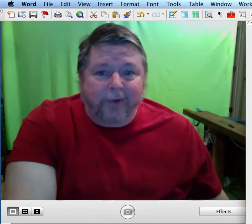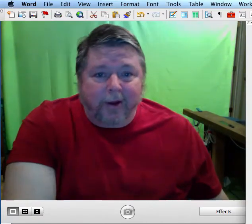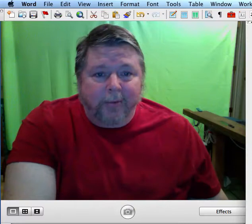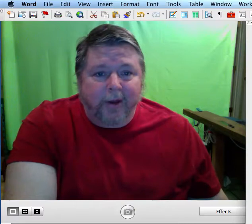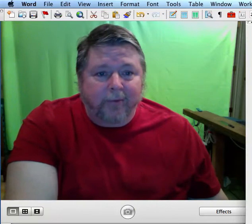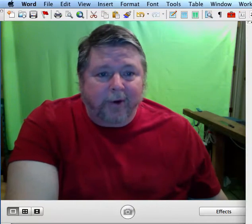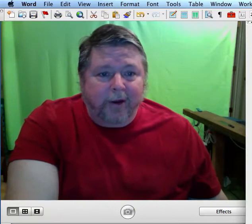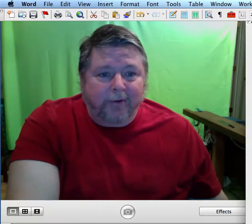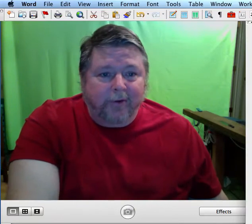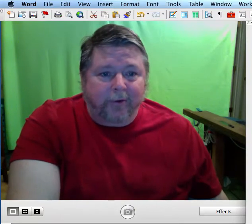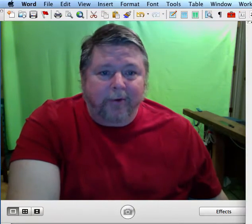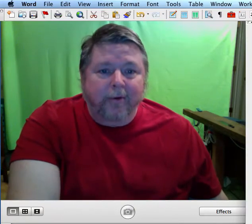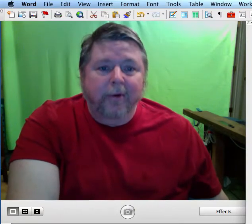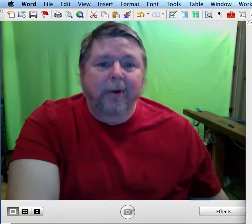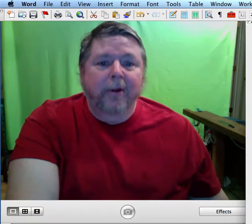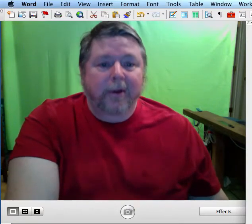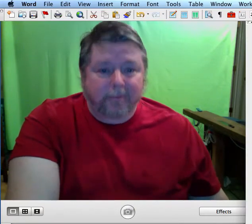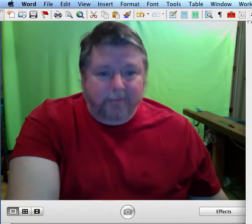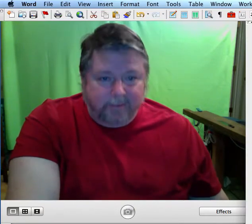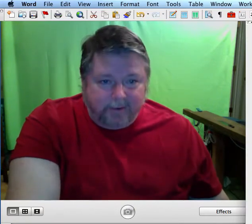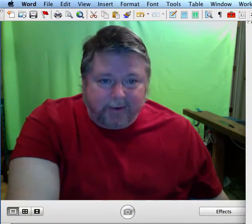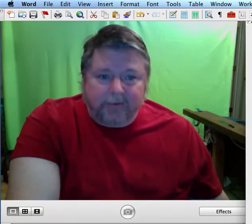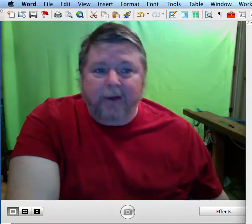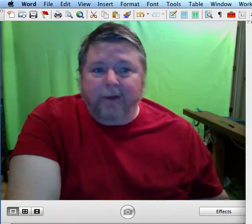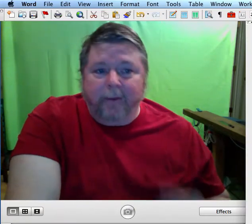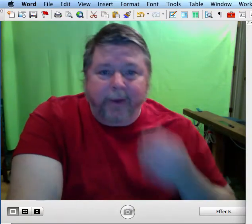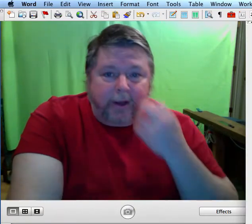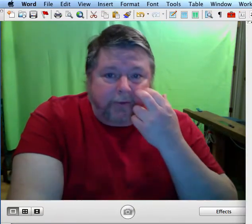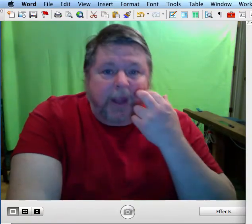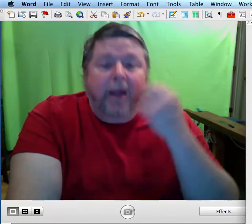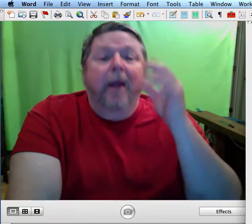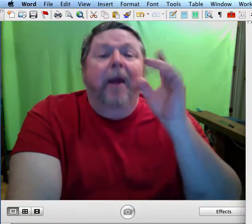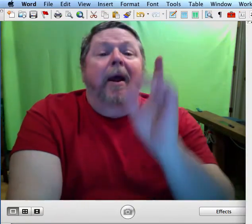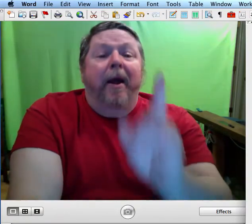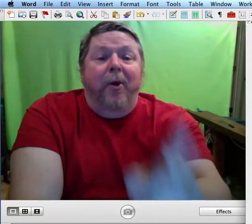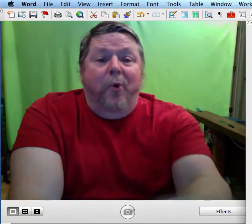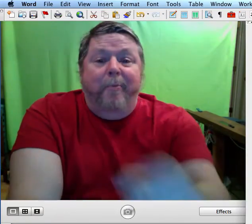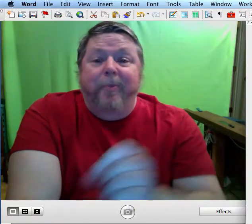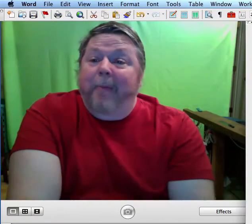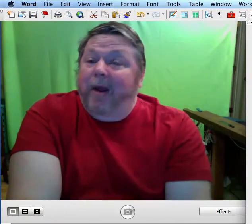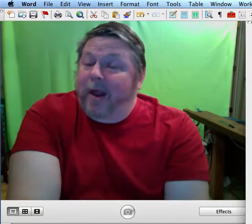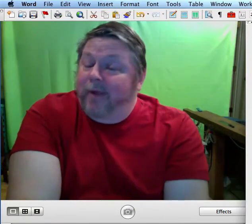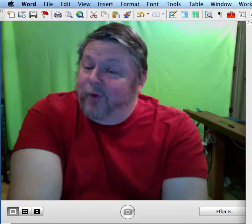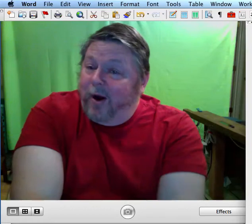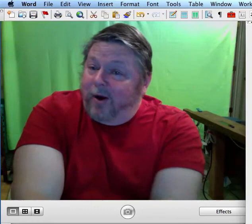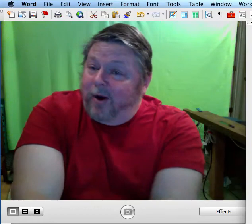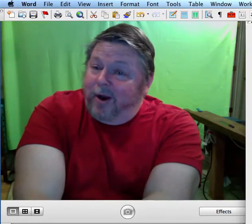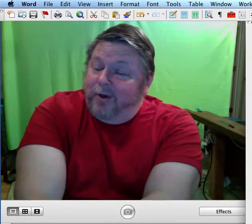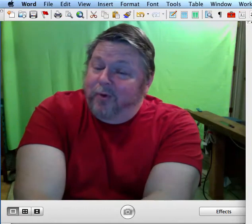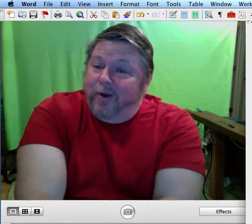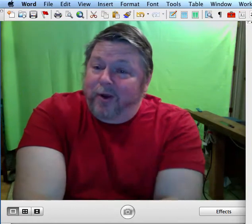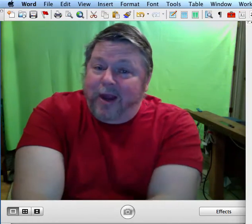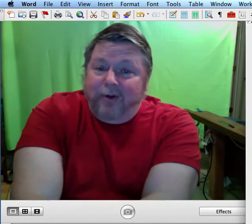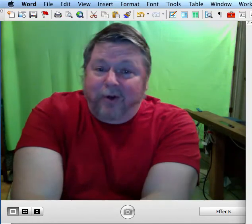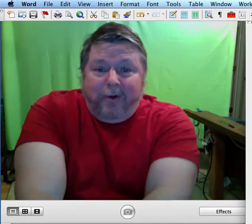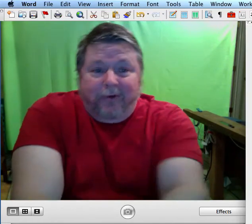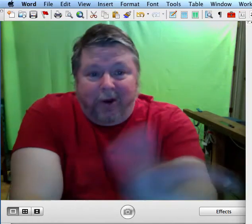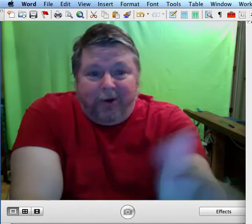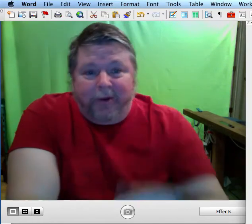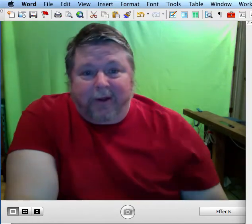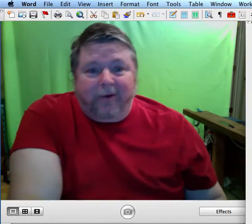If you're not going to be working as an interpreter, let's study something else. But if you are and you want to look at